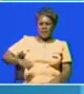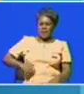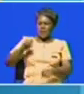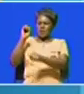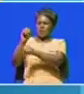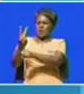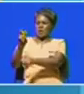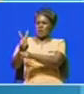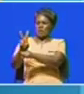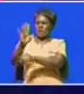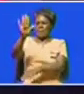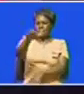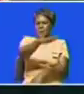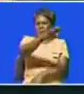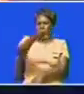Parliament.